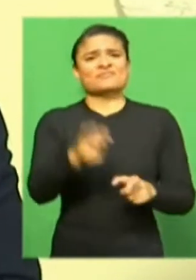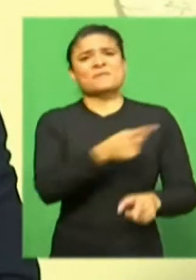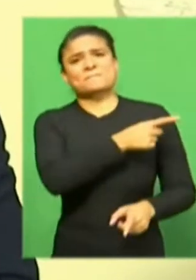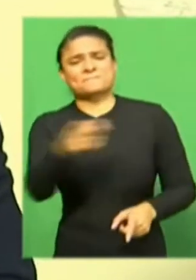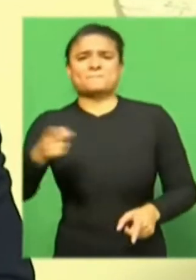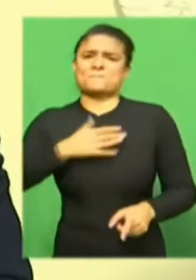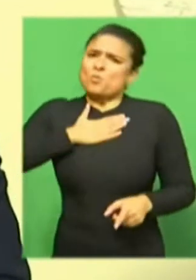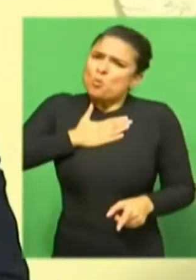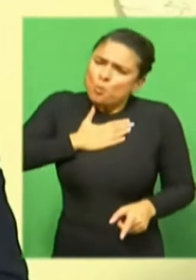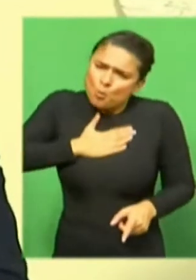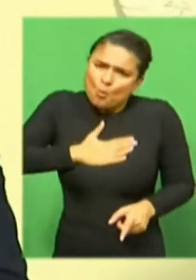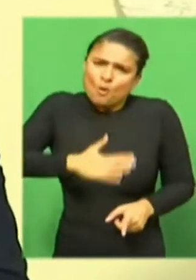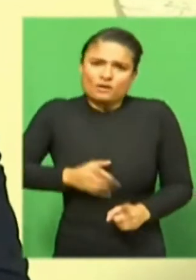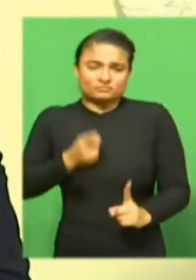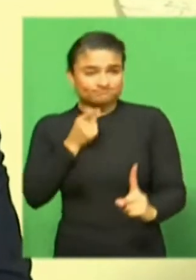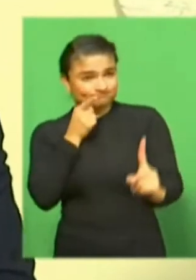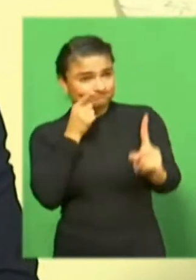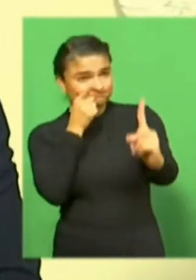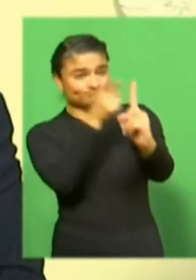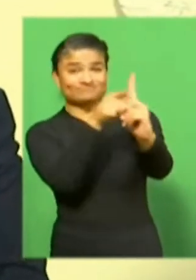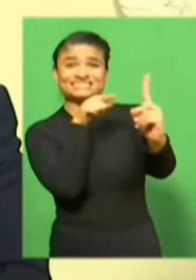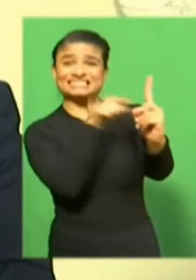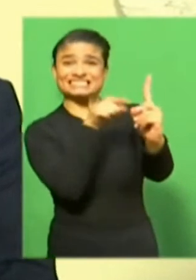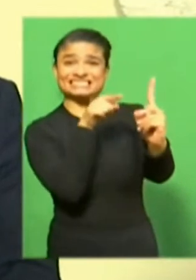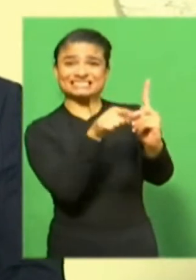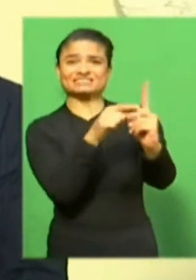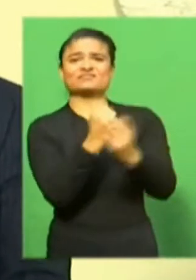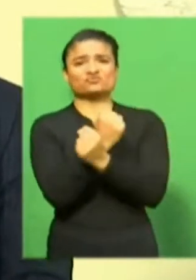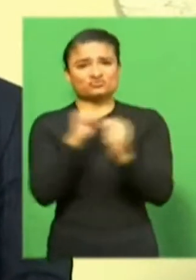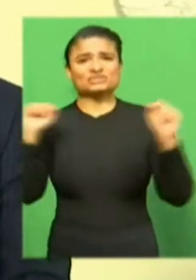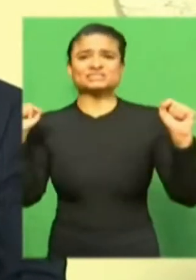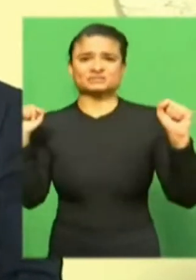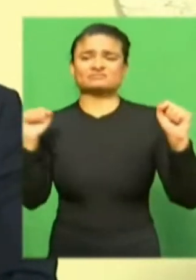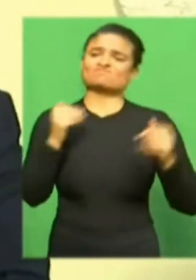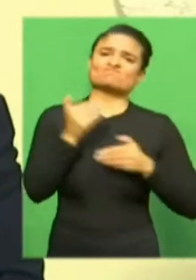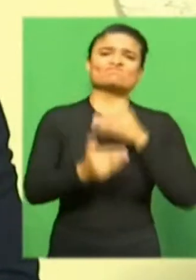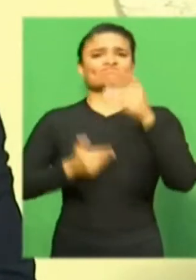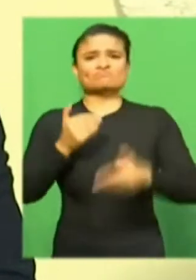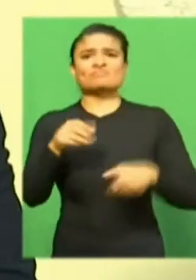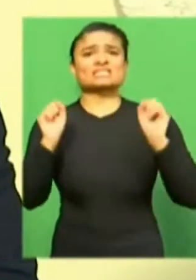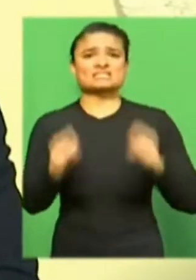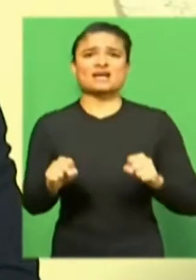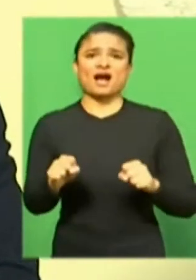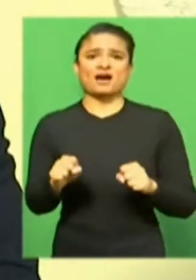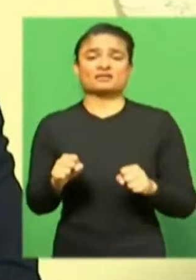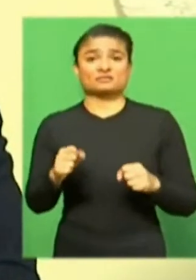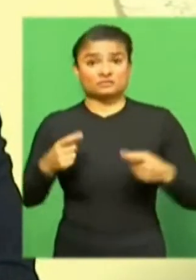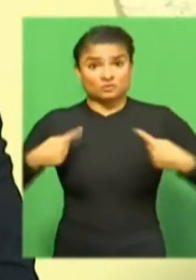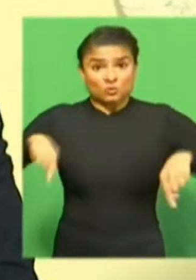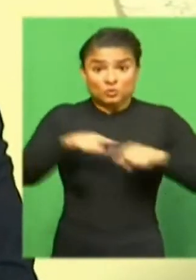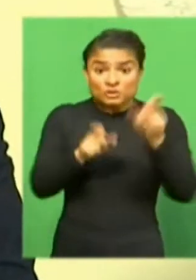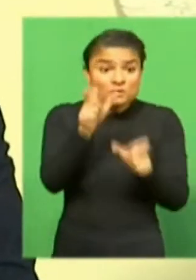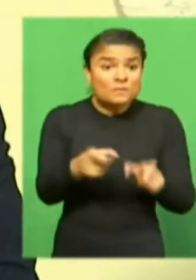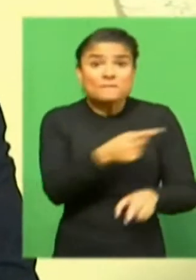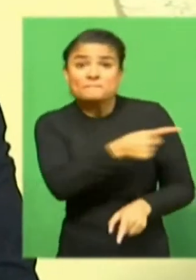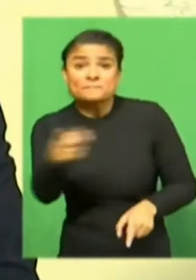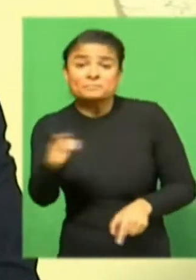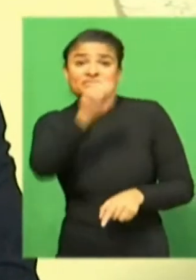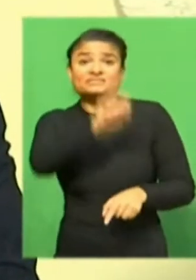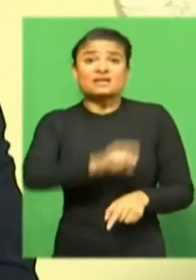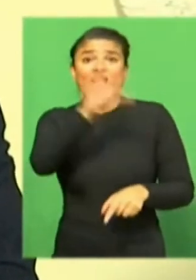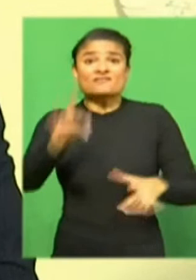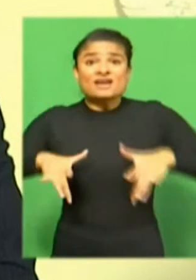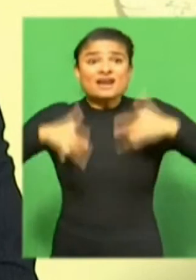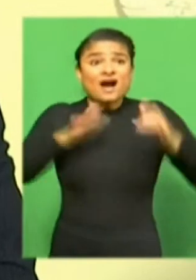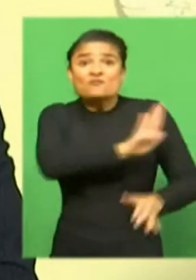our democracy, we are called upon to improve the quality of life of all citizens and to free